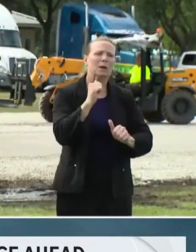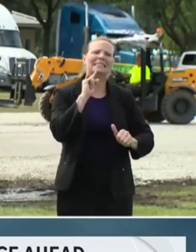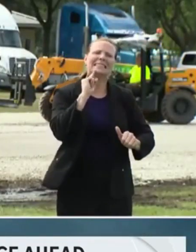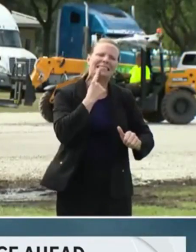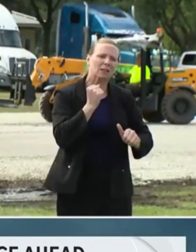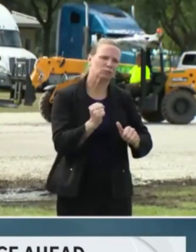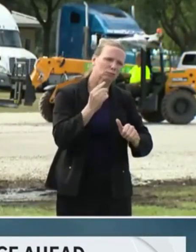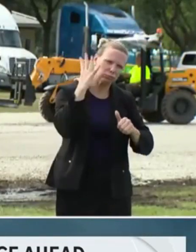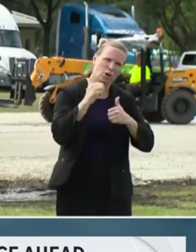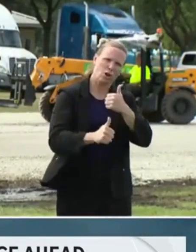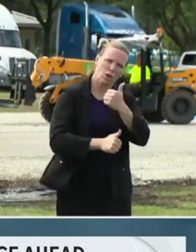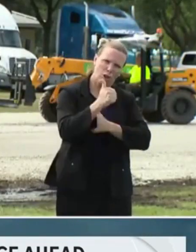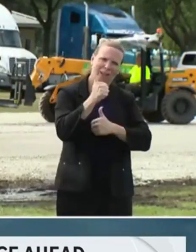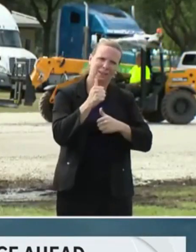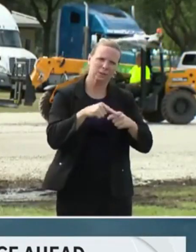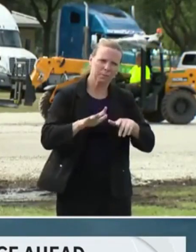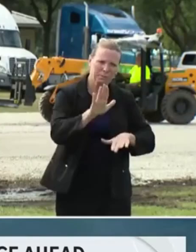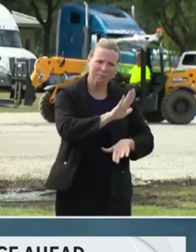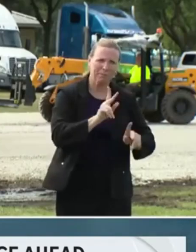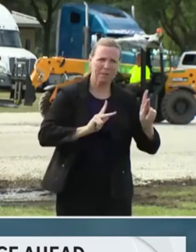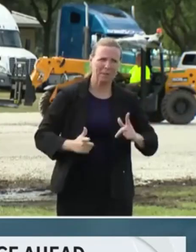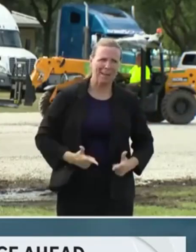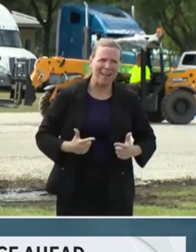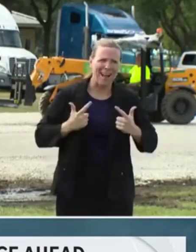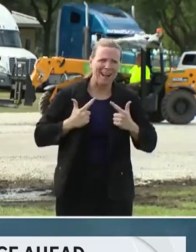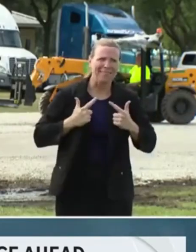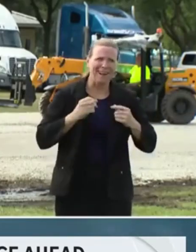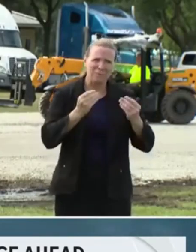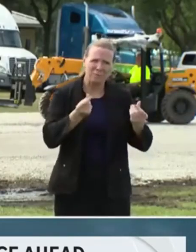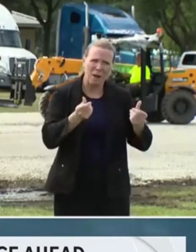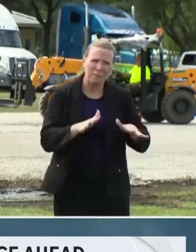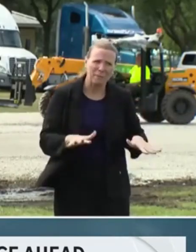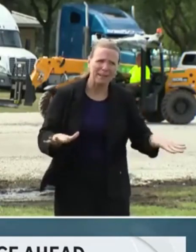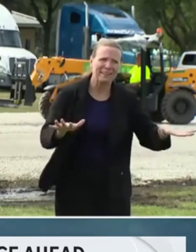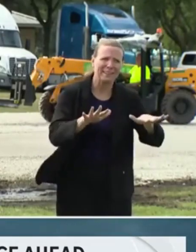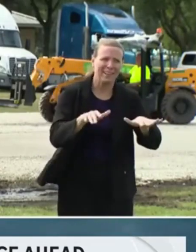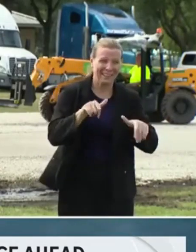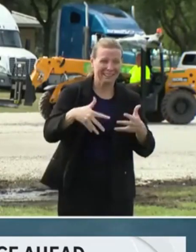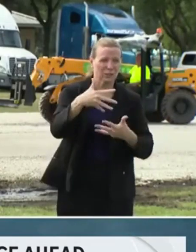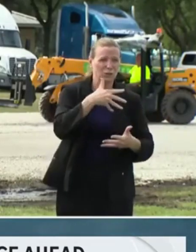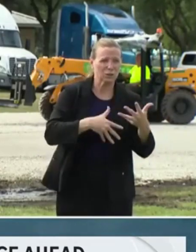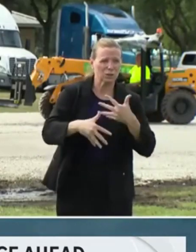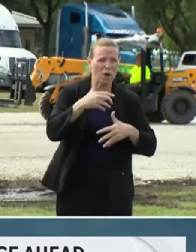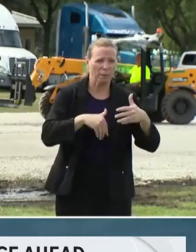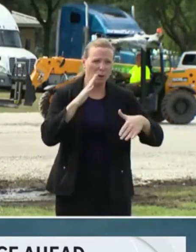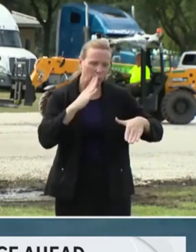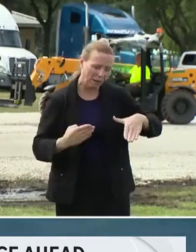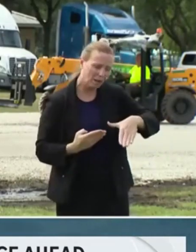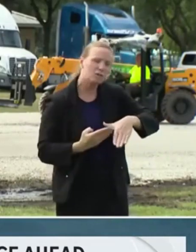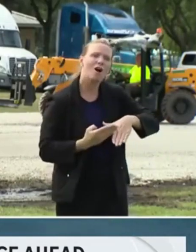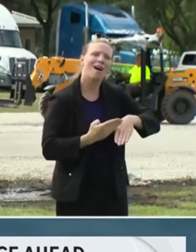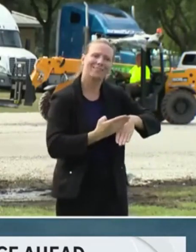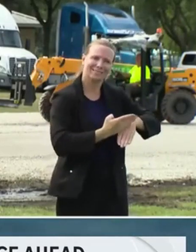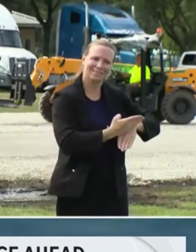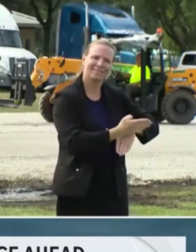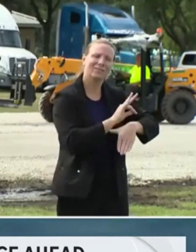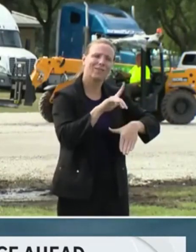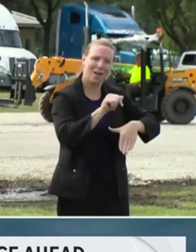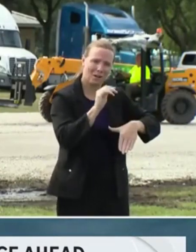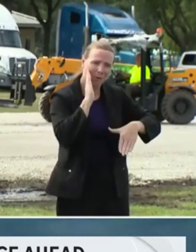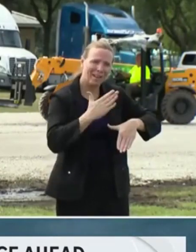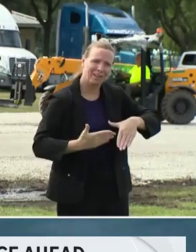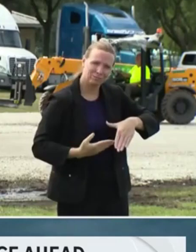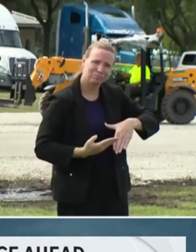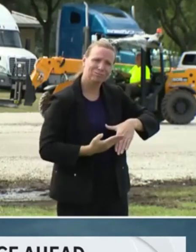people's lives and property. But this storm is going to go across the Florida peninsula, and it's going to exit on